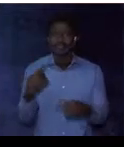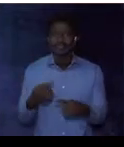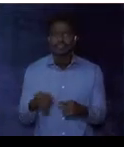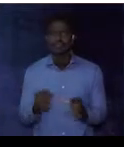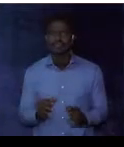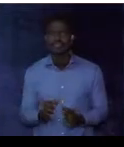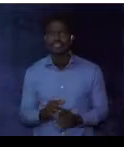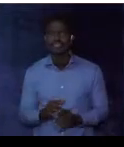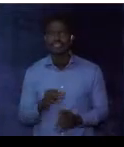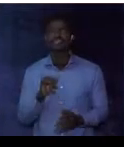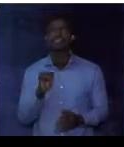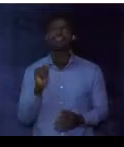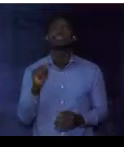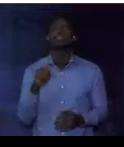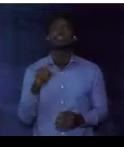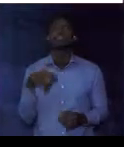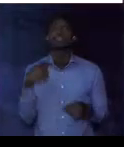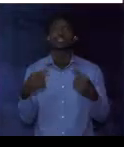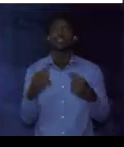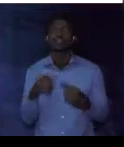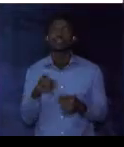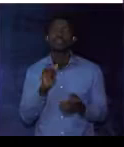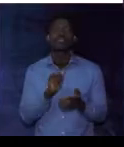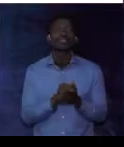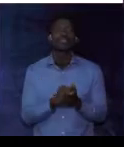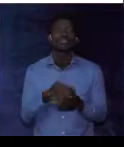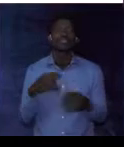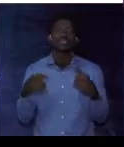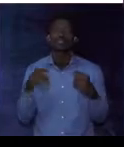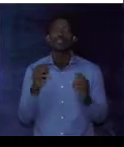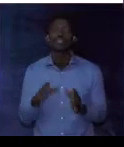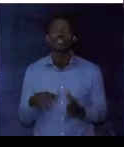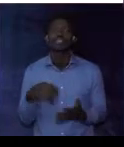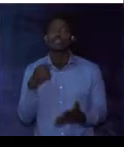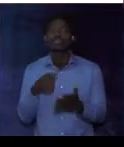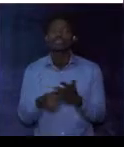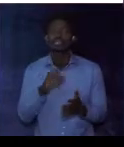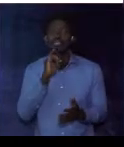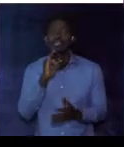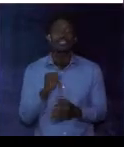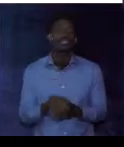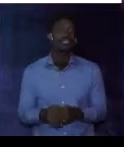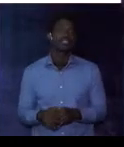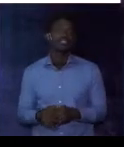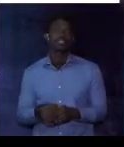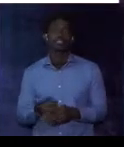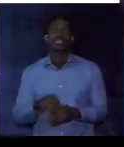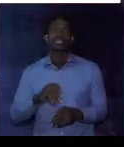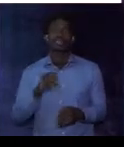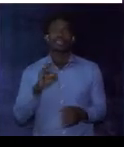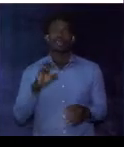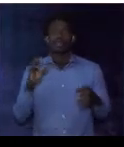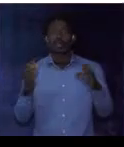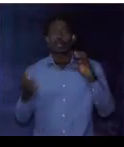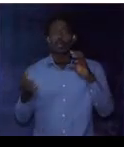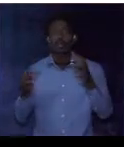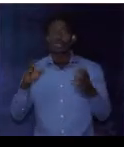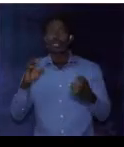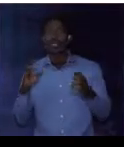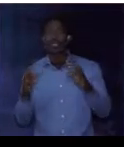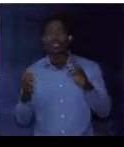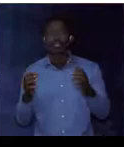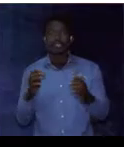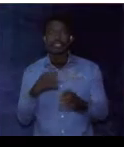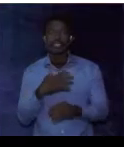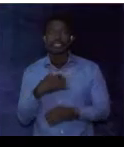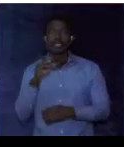argumentative, arguments, yes, you're right. An argumentative essay is basically an exercise in